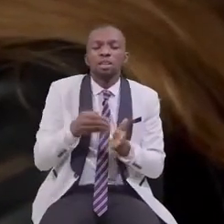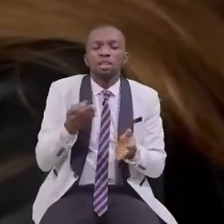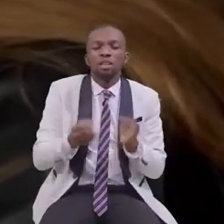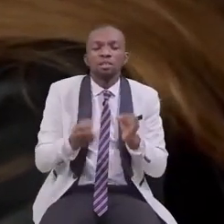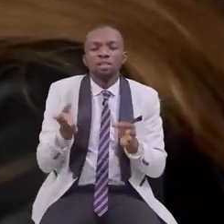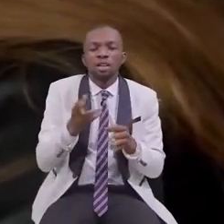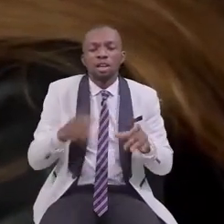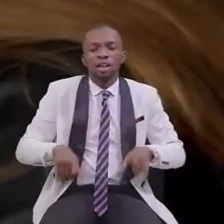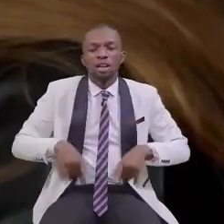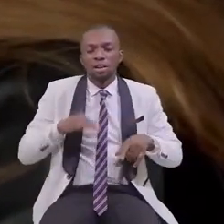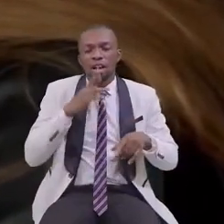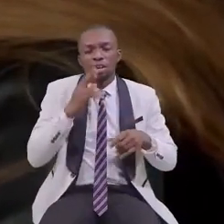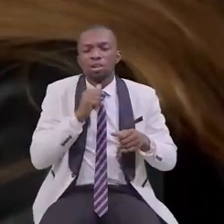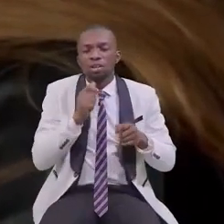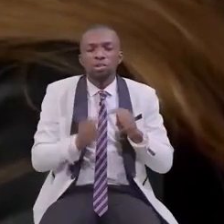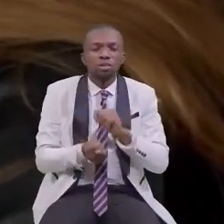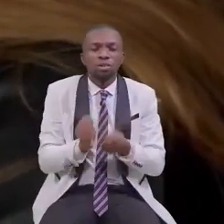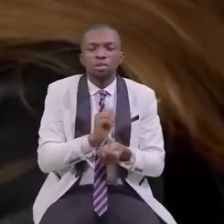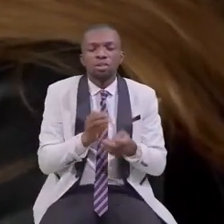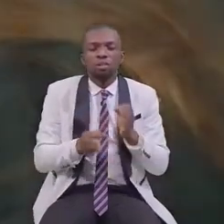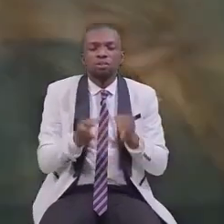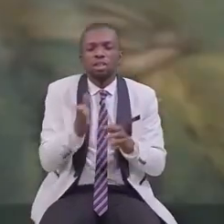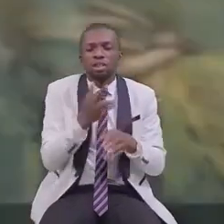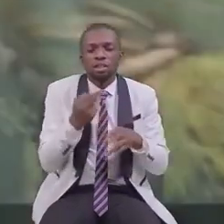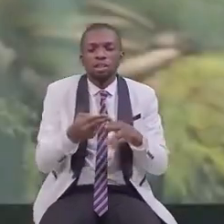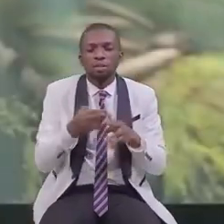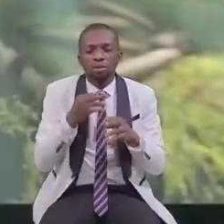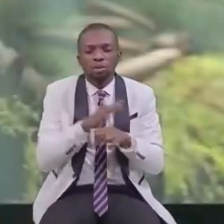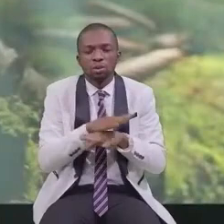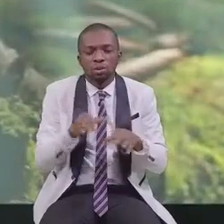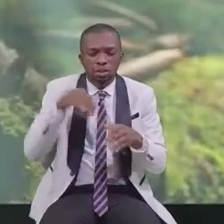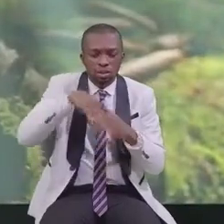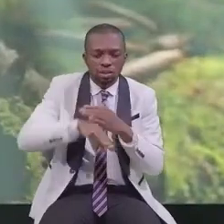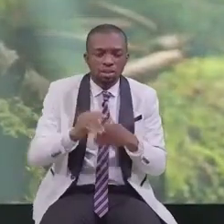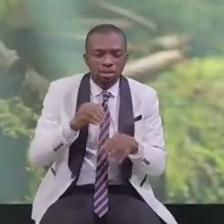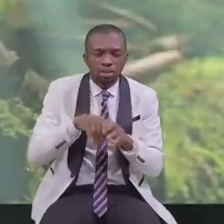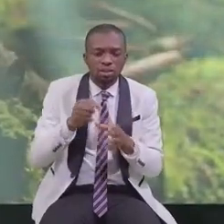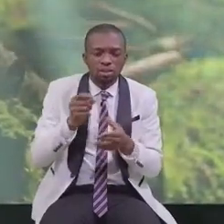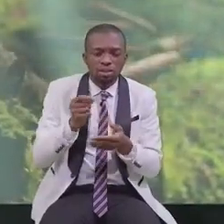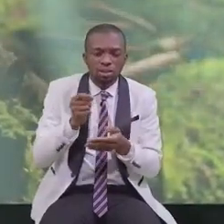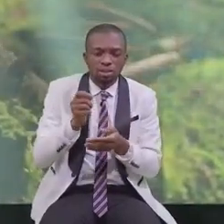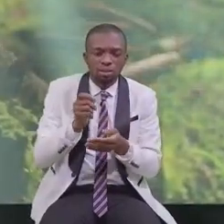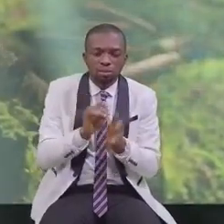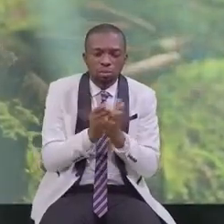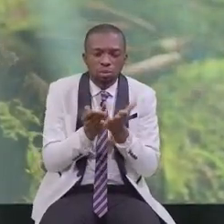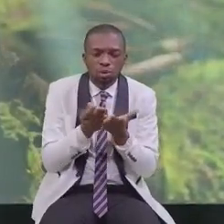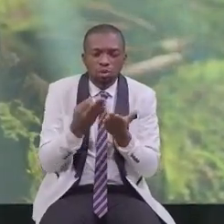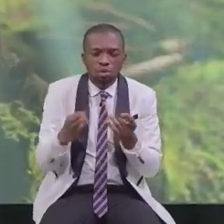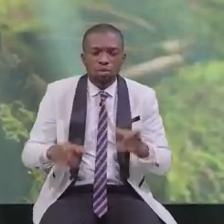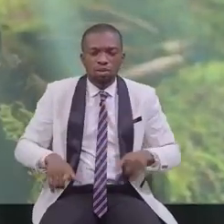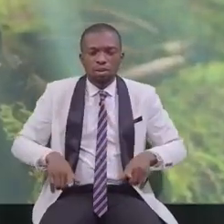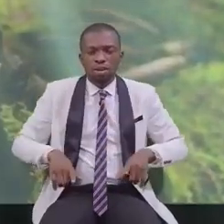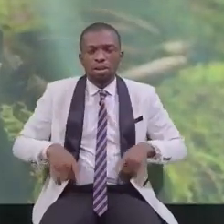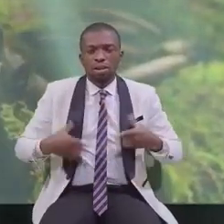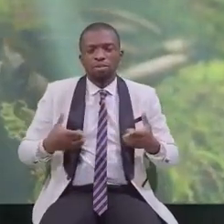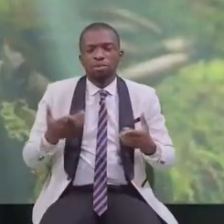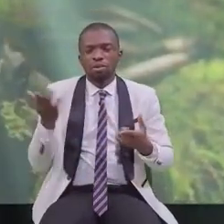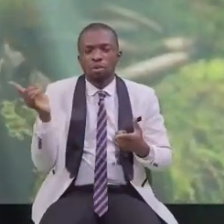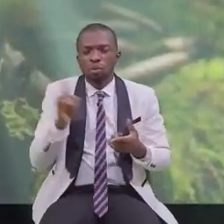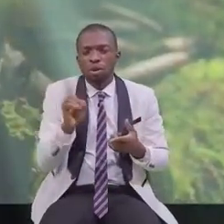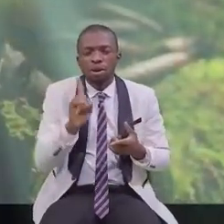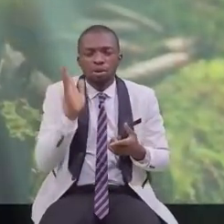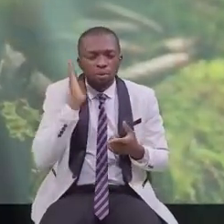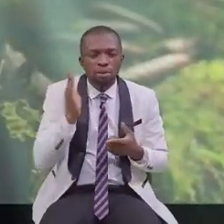do not turn around, if their names do not enter into the book of life, where will they